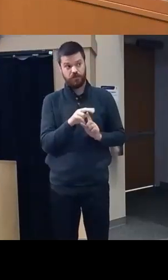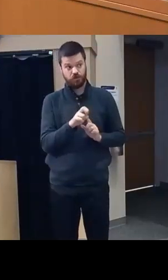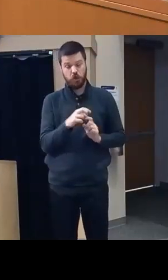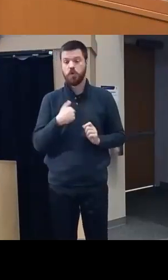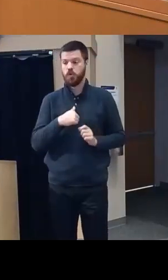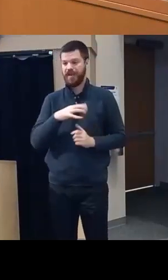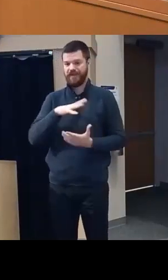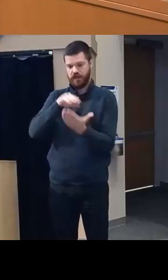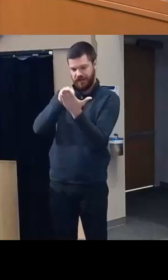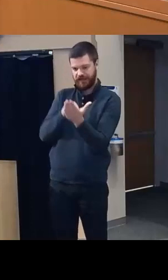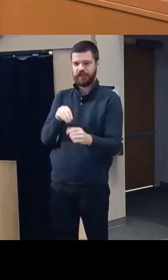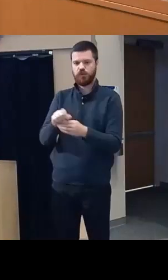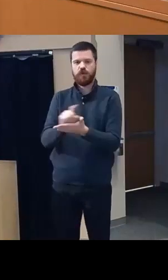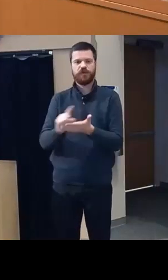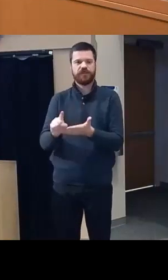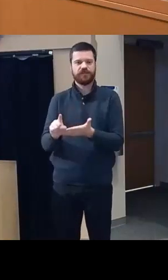an intake within a week.